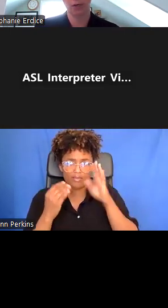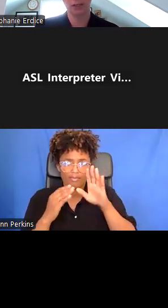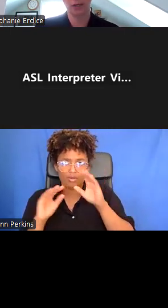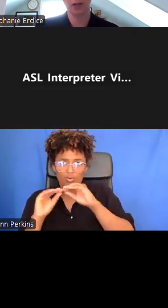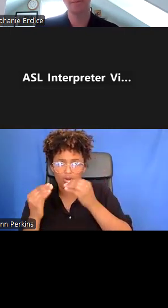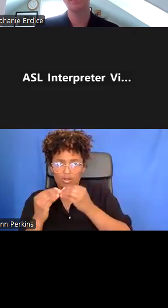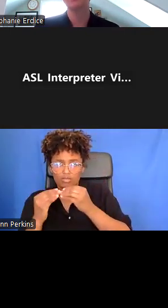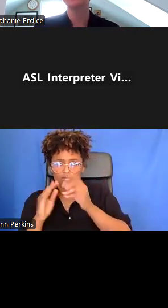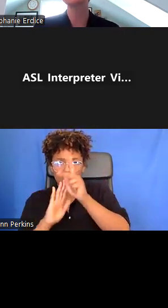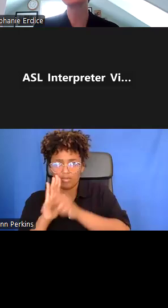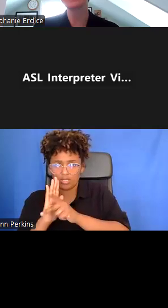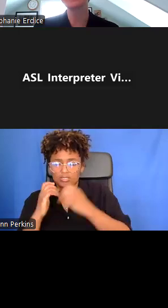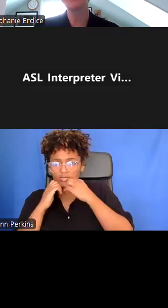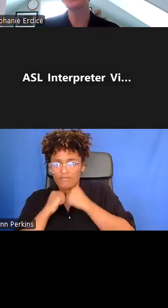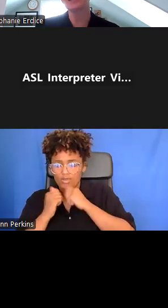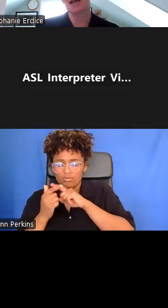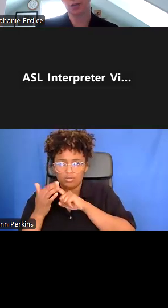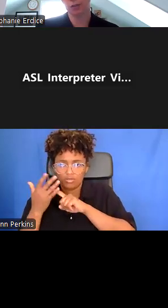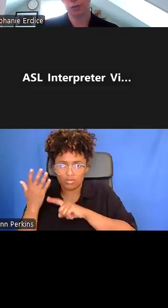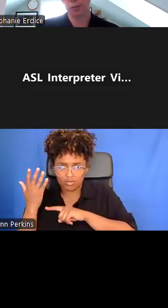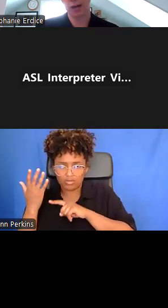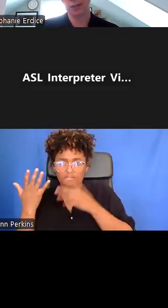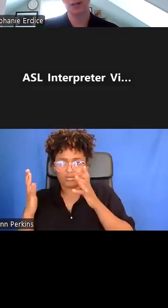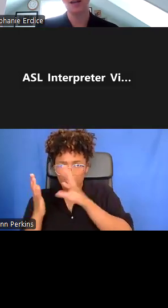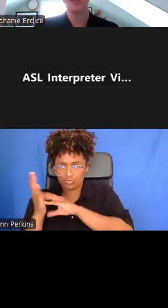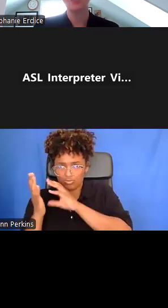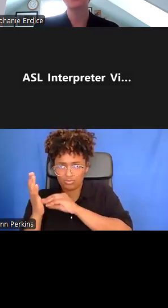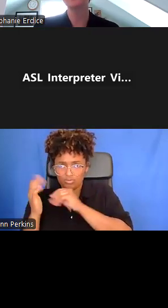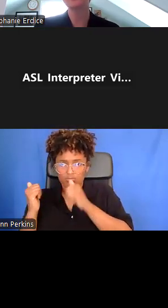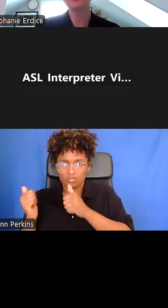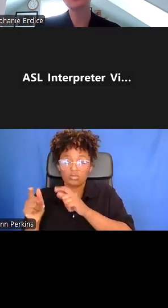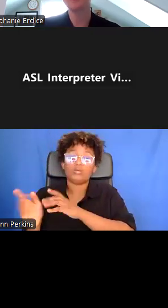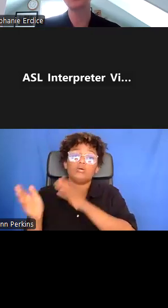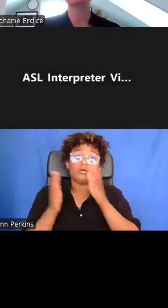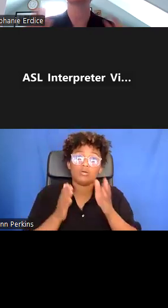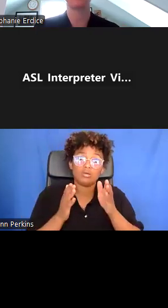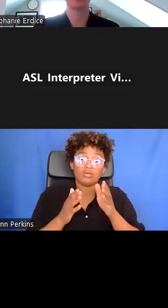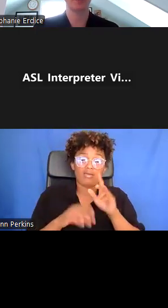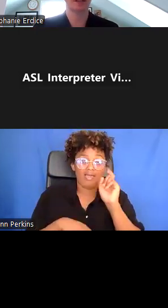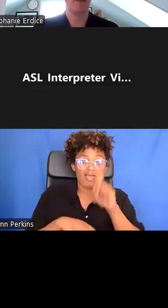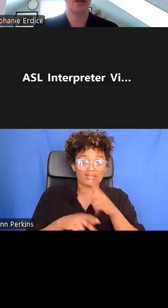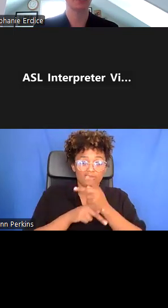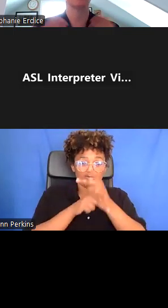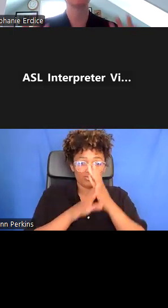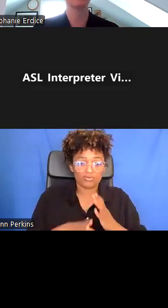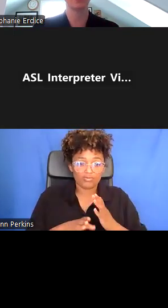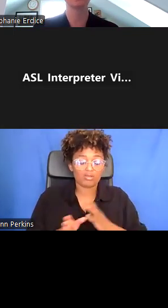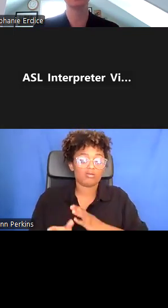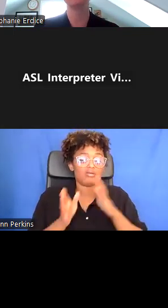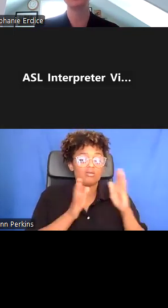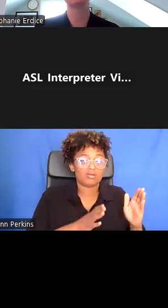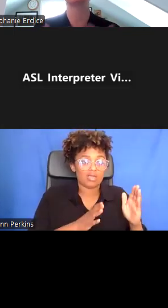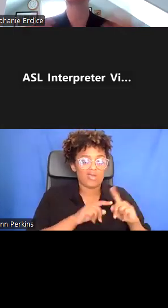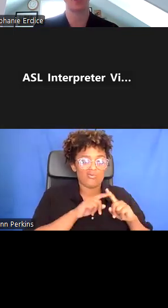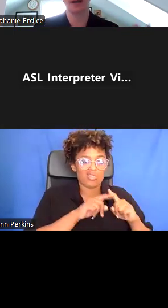learned about your organization. The second level is asking your supervisor. And the third level is relying on this compass. What